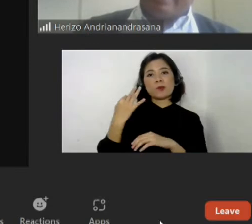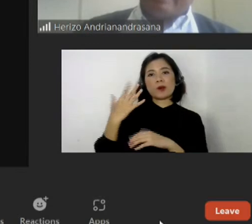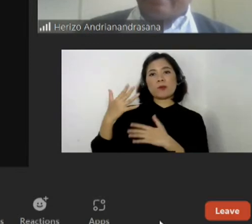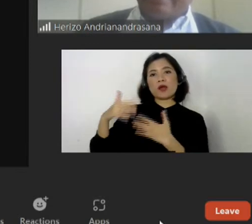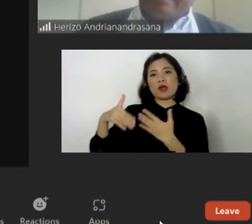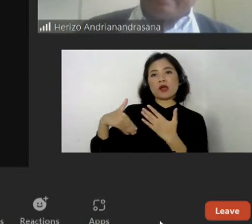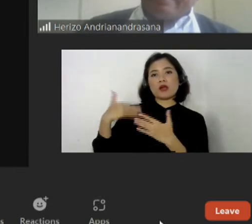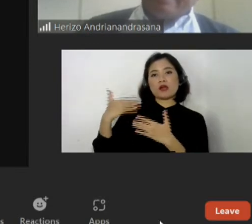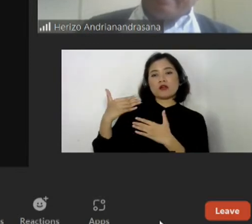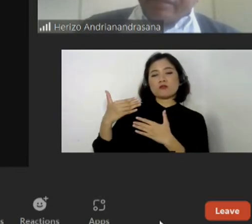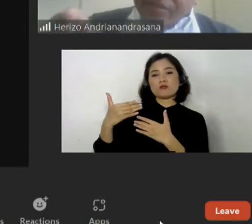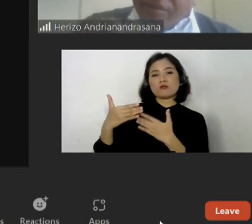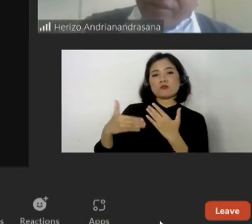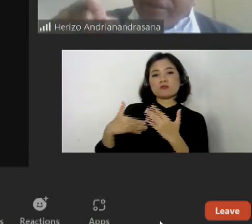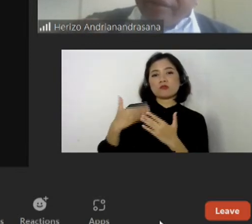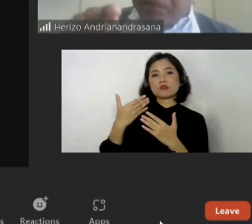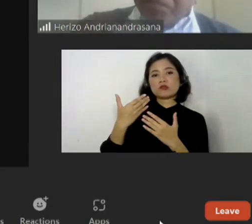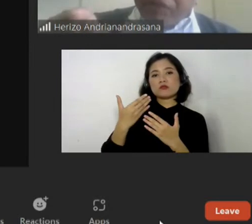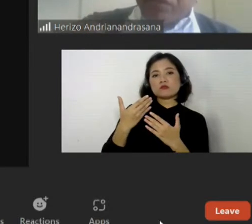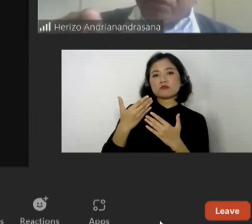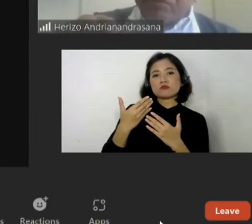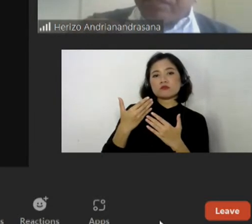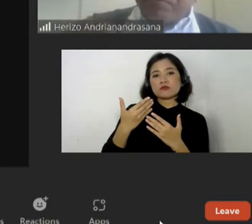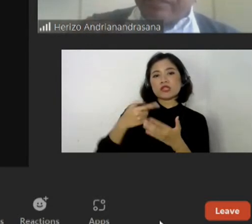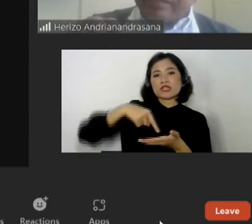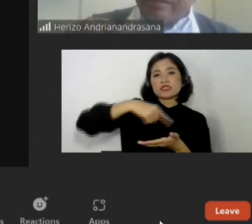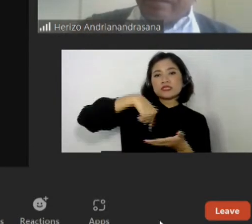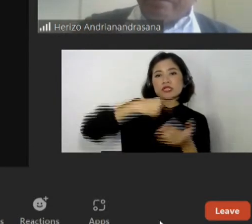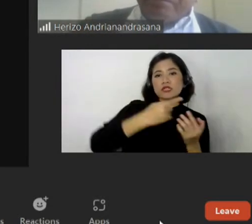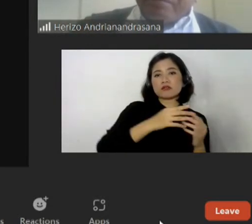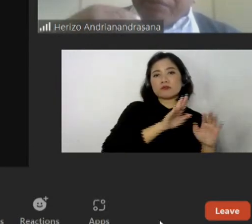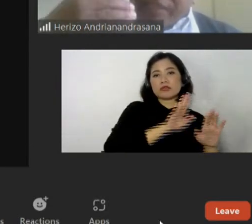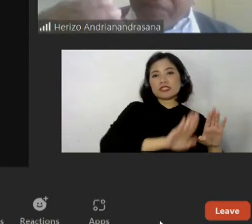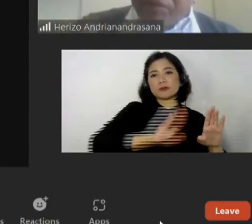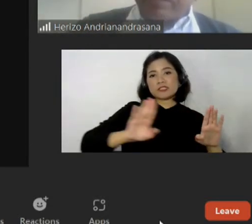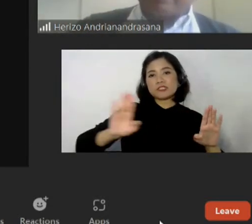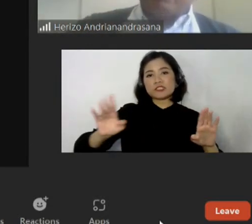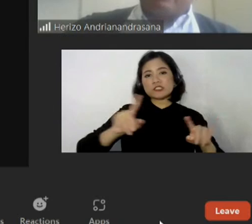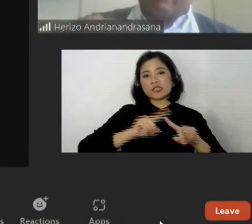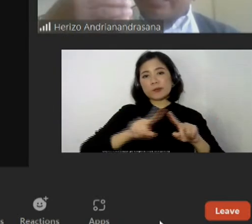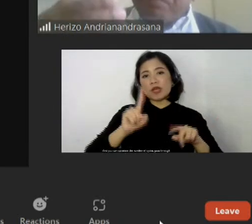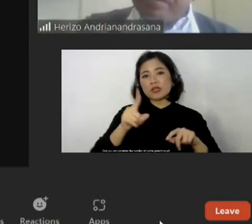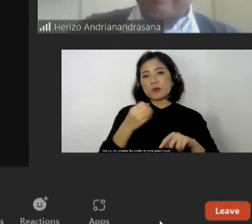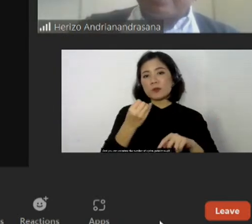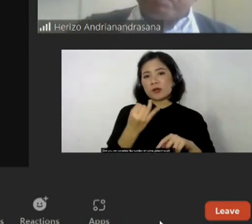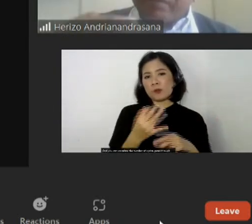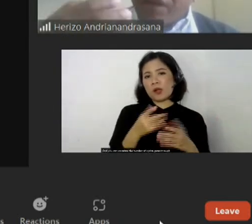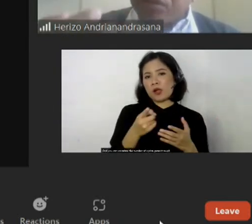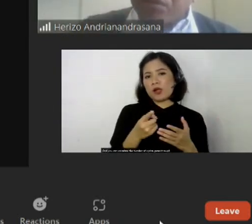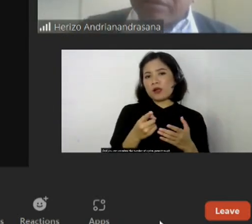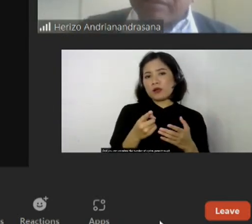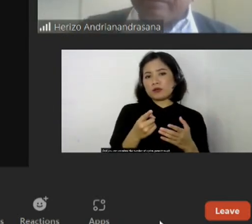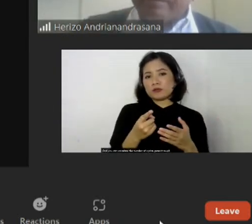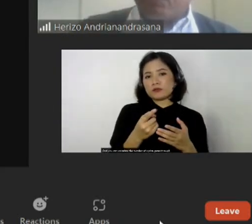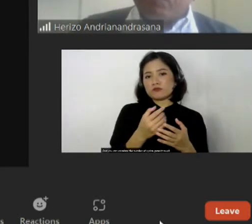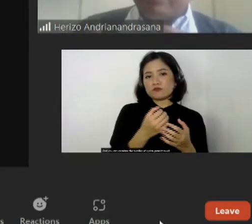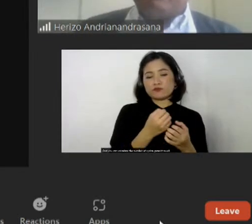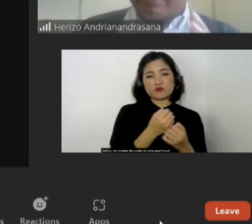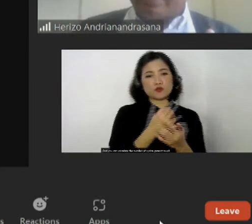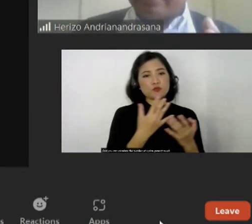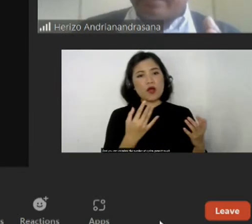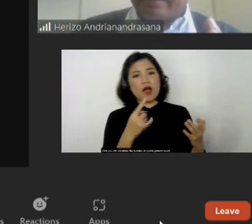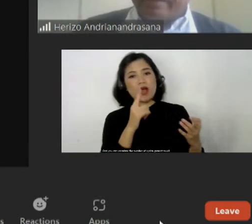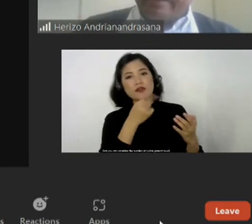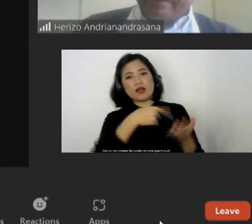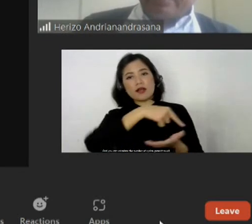each circle, each buffer zone. That means the number of cyclones experienced by the households within